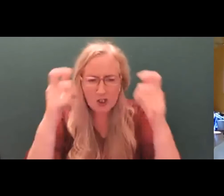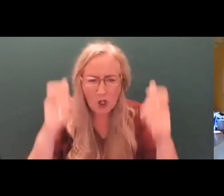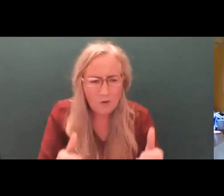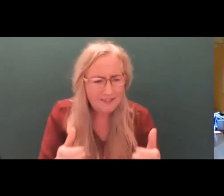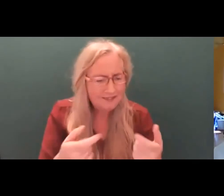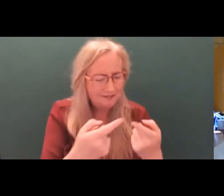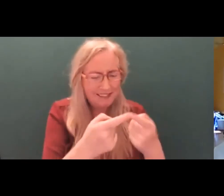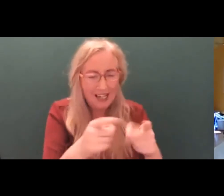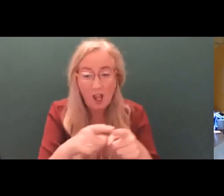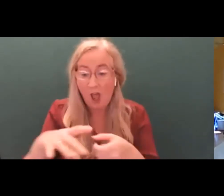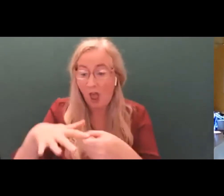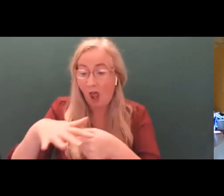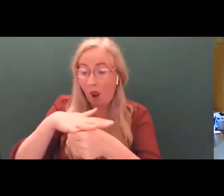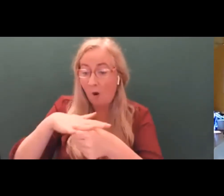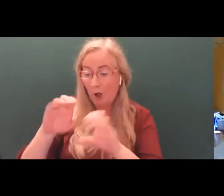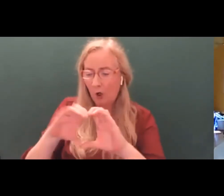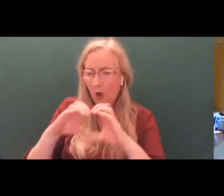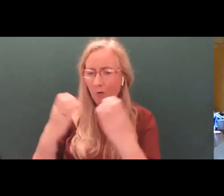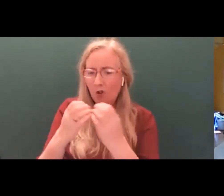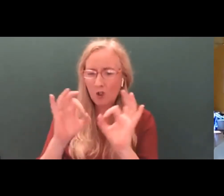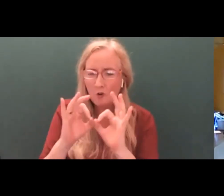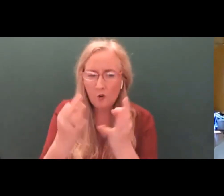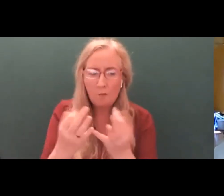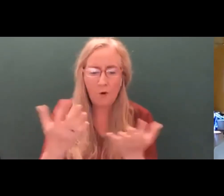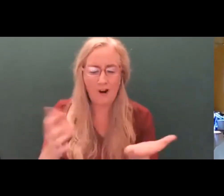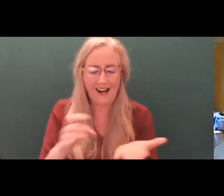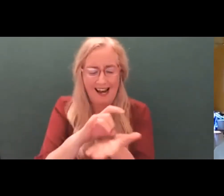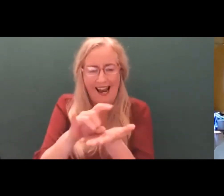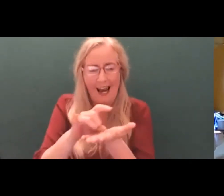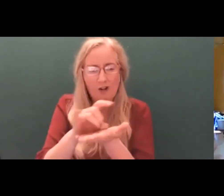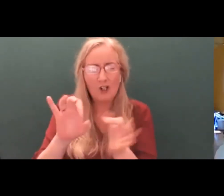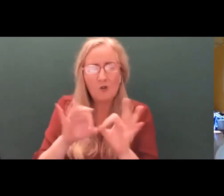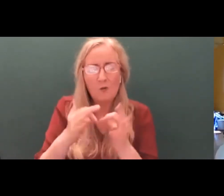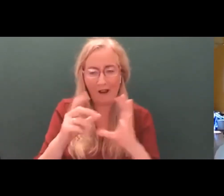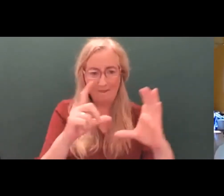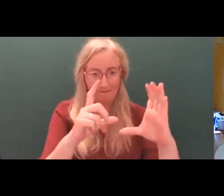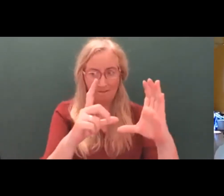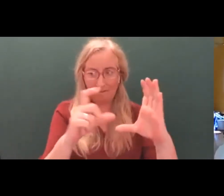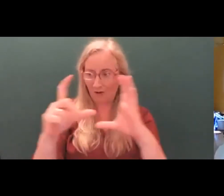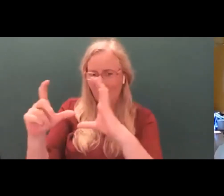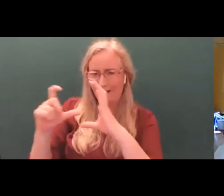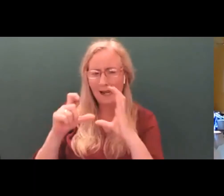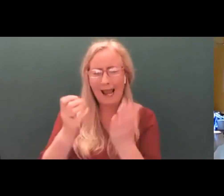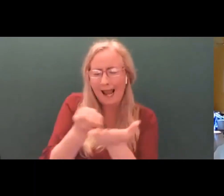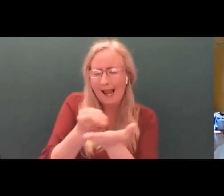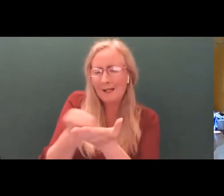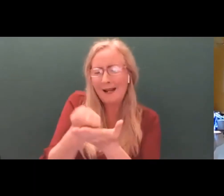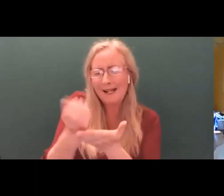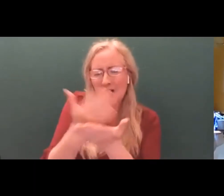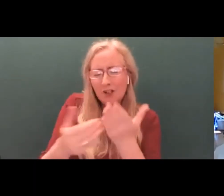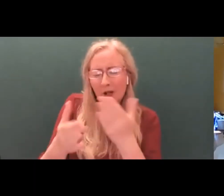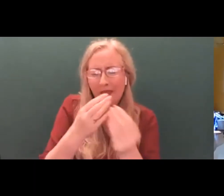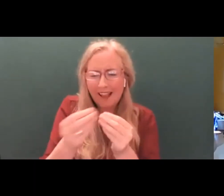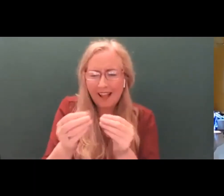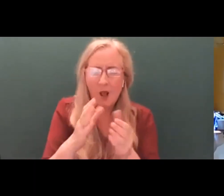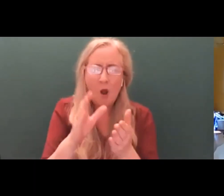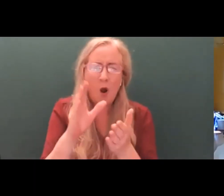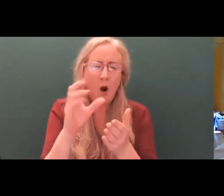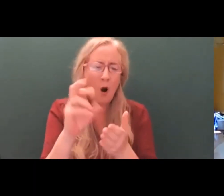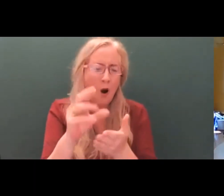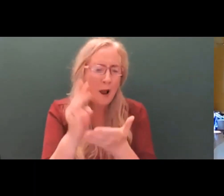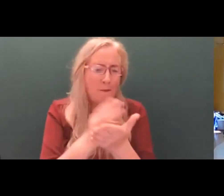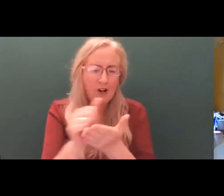your local community group or your heritage group. Take photographs of them explaining something or with a piece of your heritage and